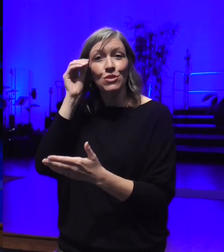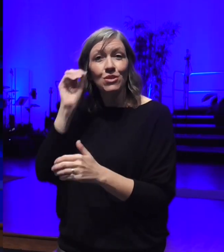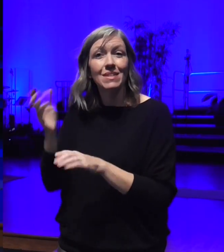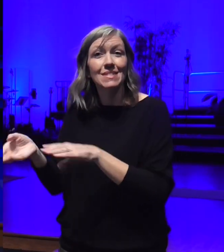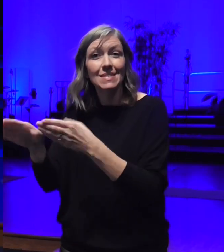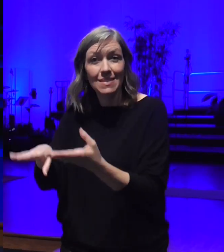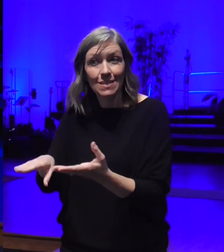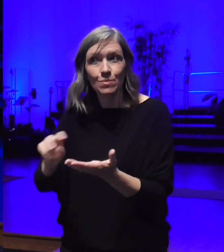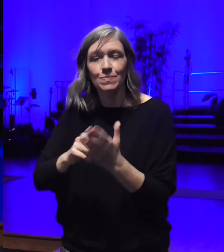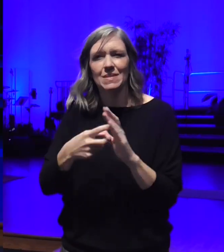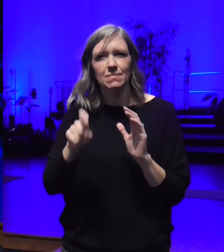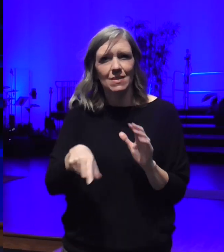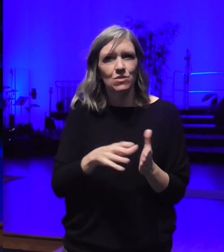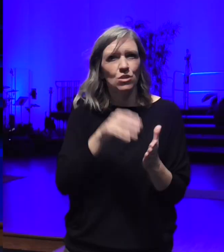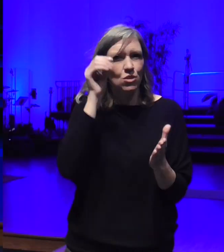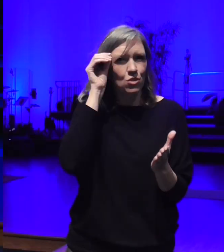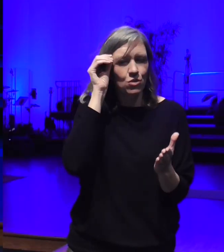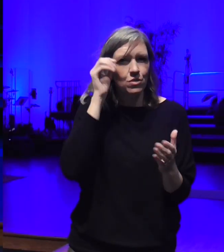be happy about it.